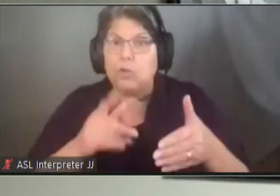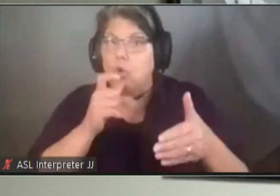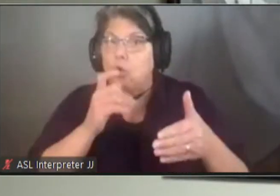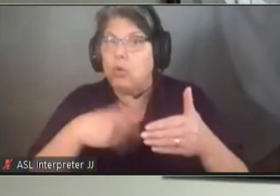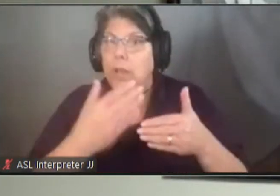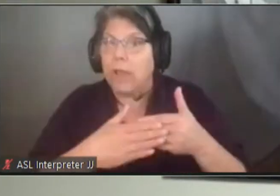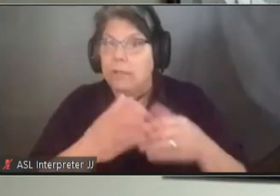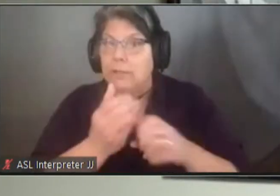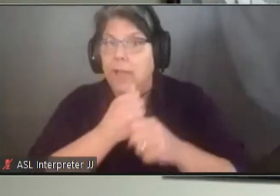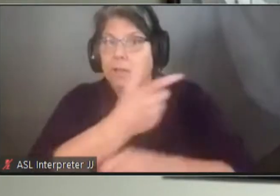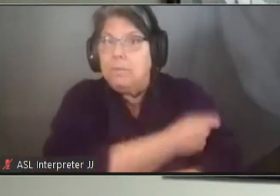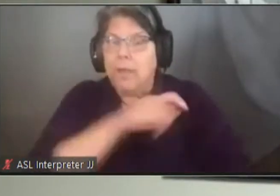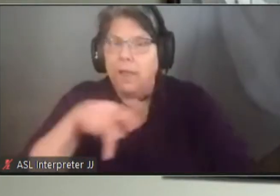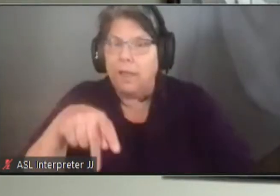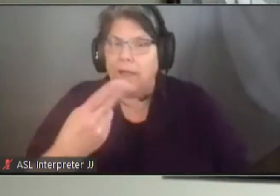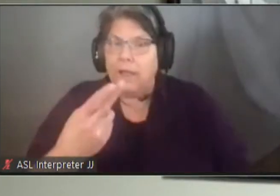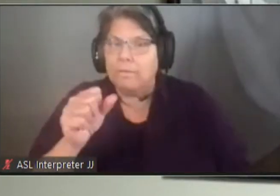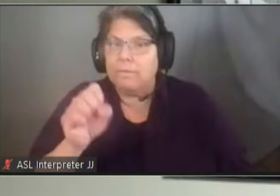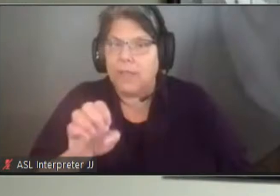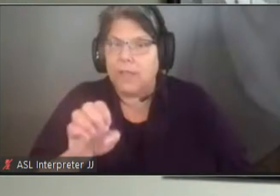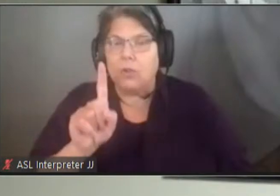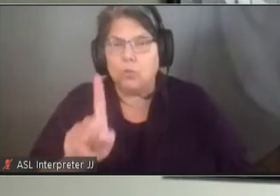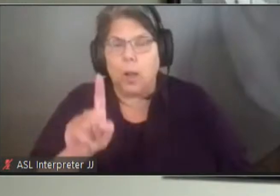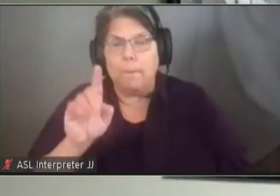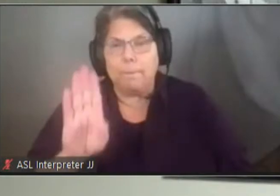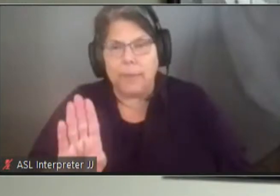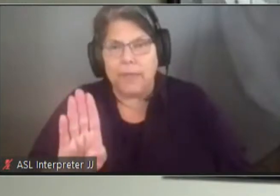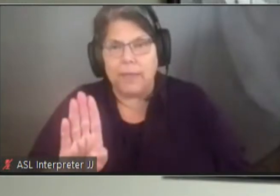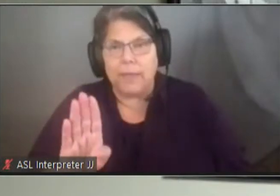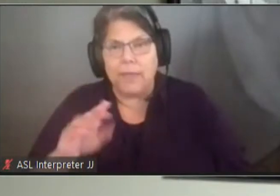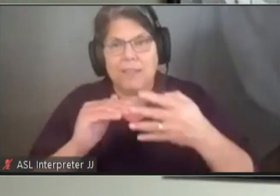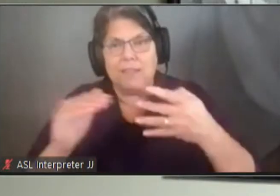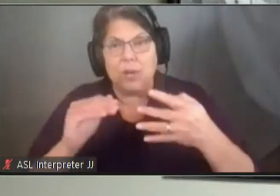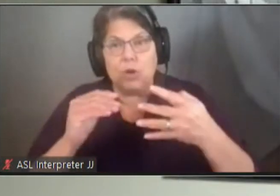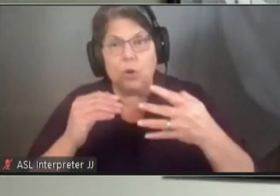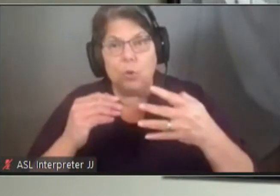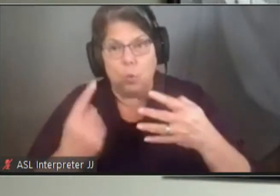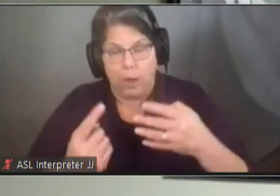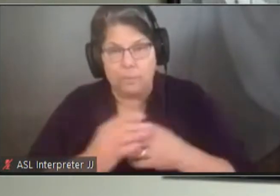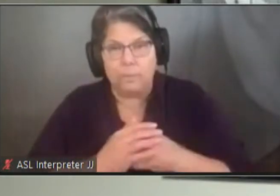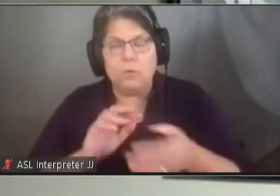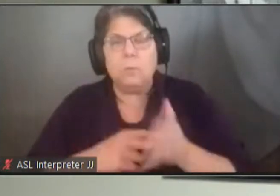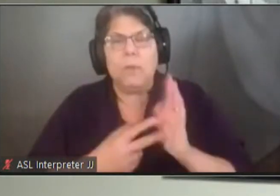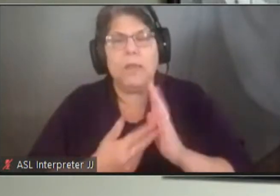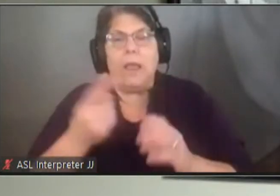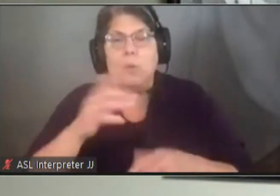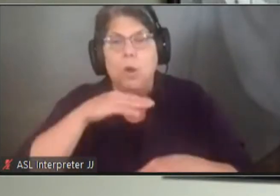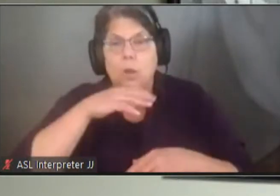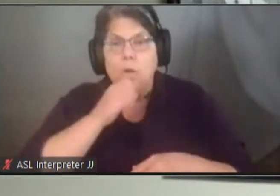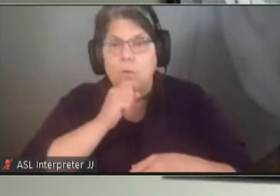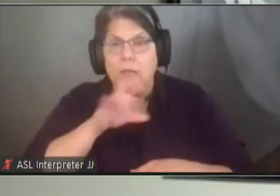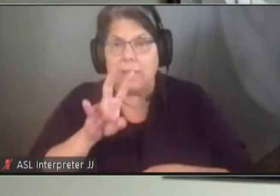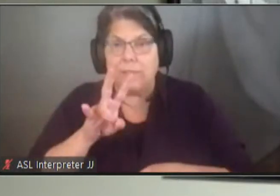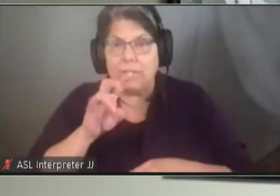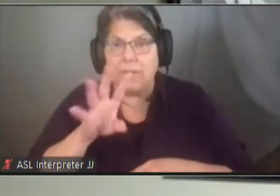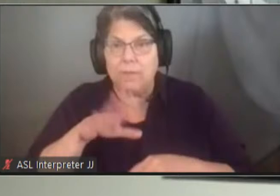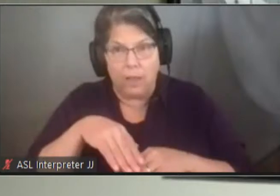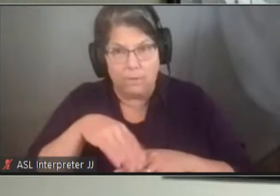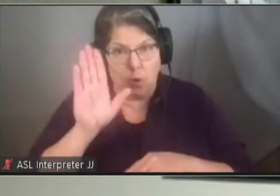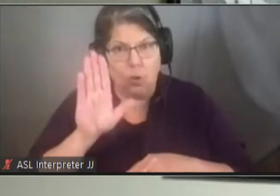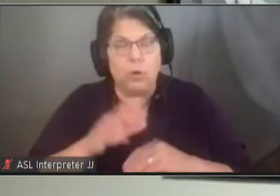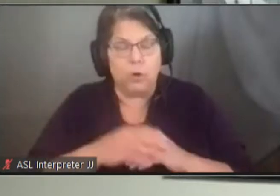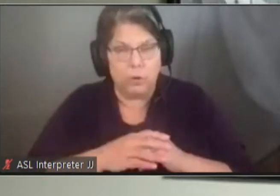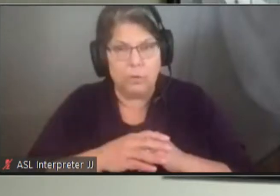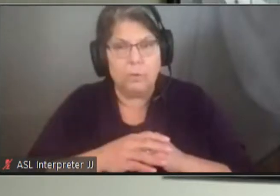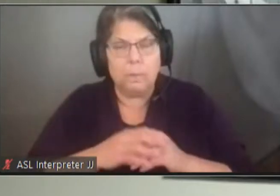1, which is anyone over 75 years old. That involves 6,800 people in Mendocino,